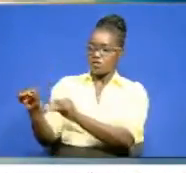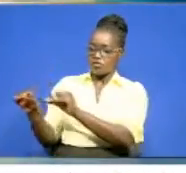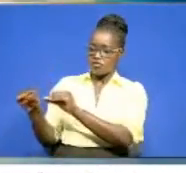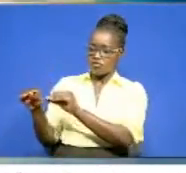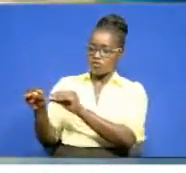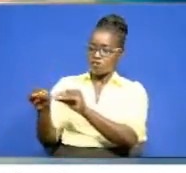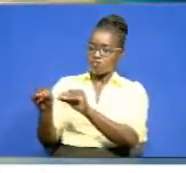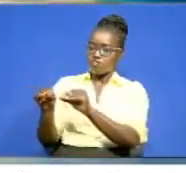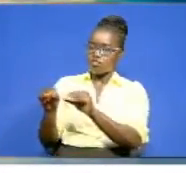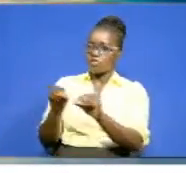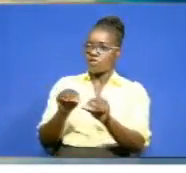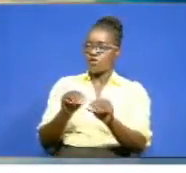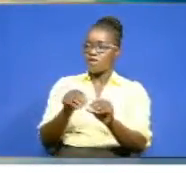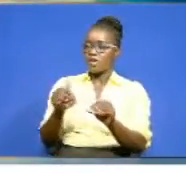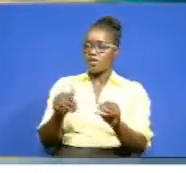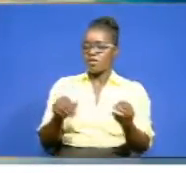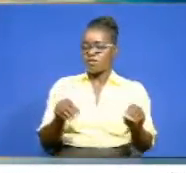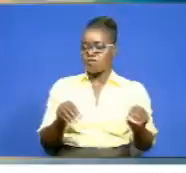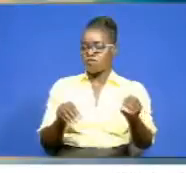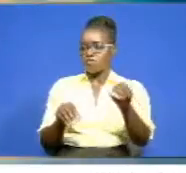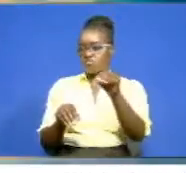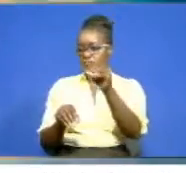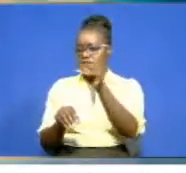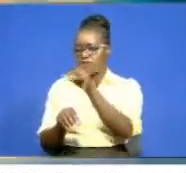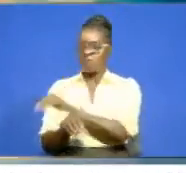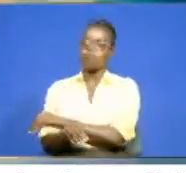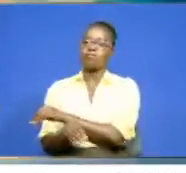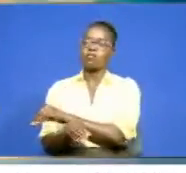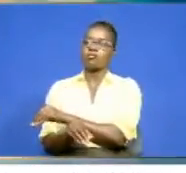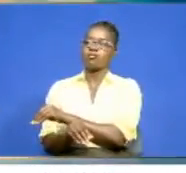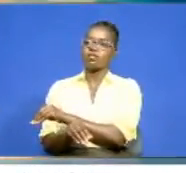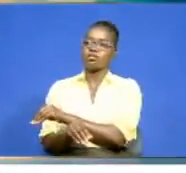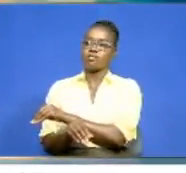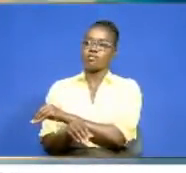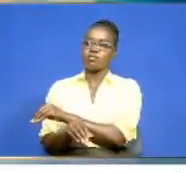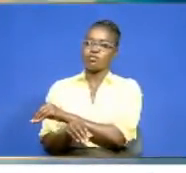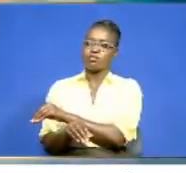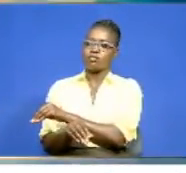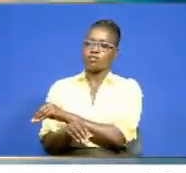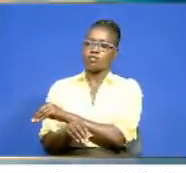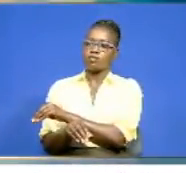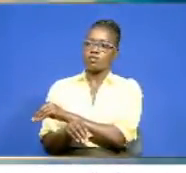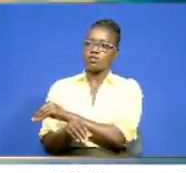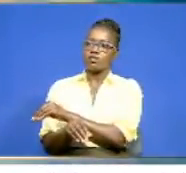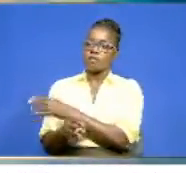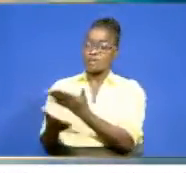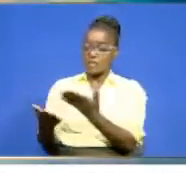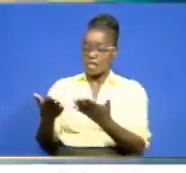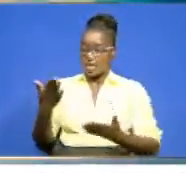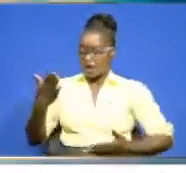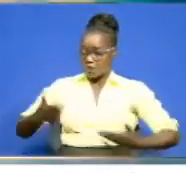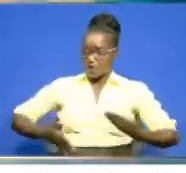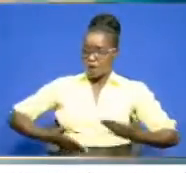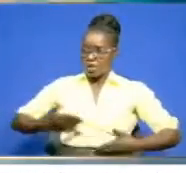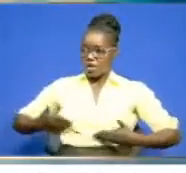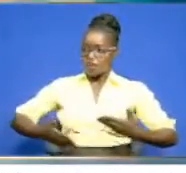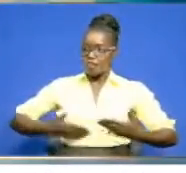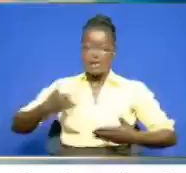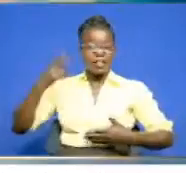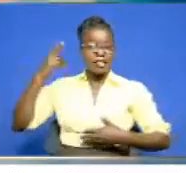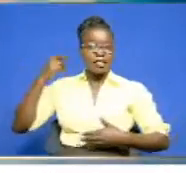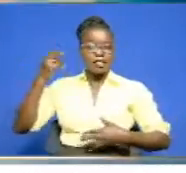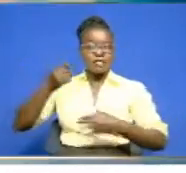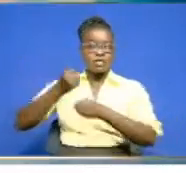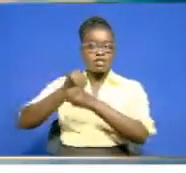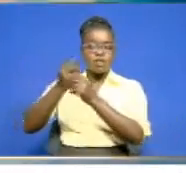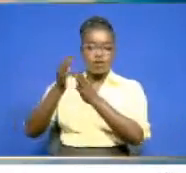transit and others can come in. So as a federation, and I'm happy the federation is listening to the